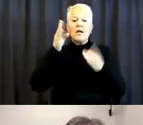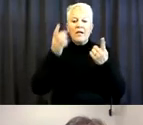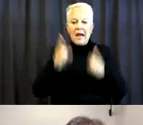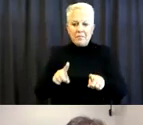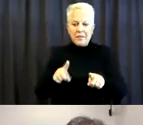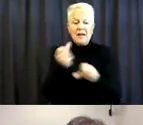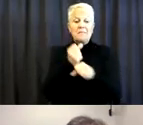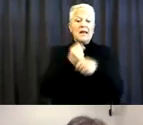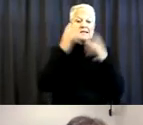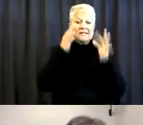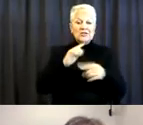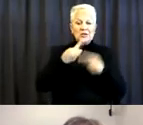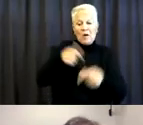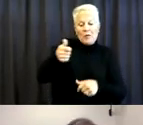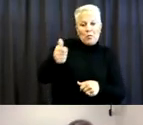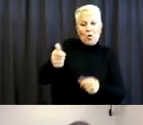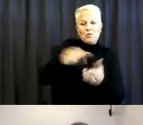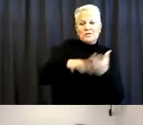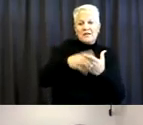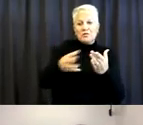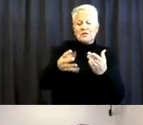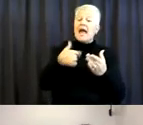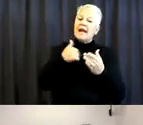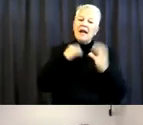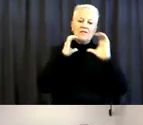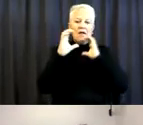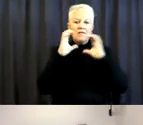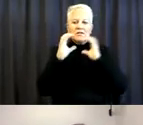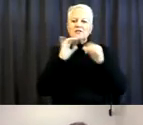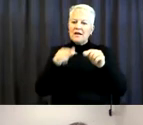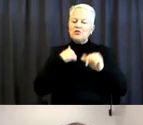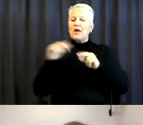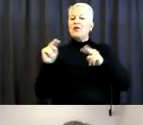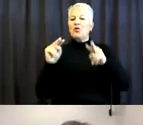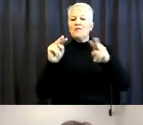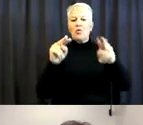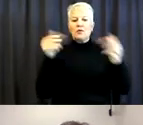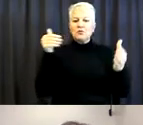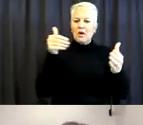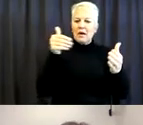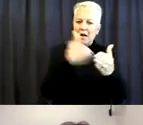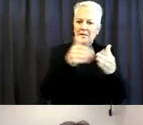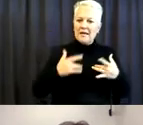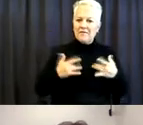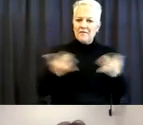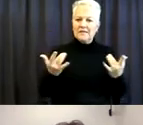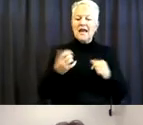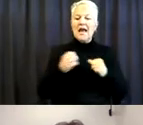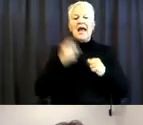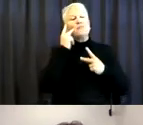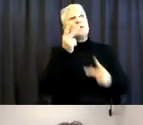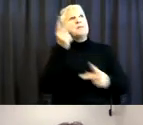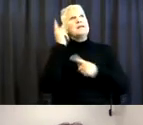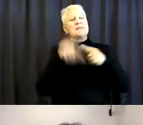decisions about their own schedules, and have conversations in which they can look forward to upcoming events and reminisce about the